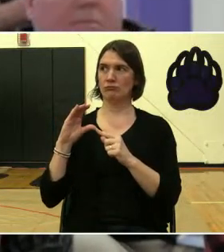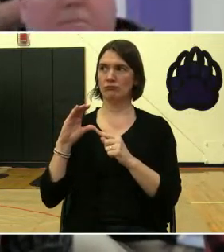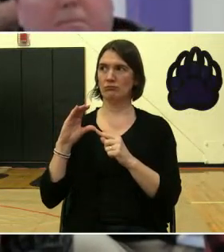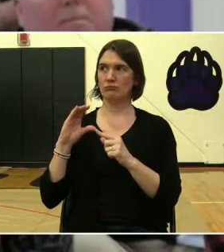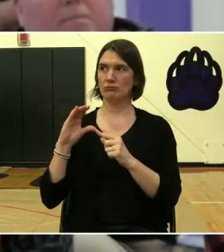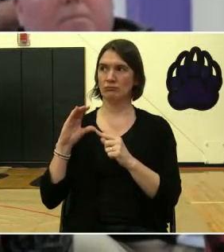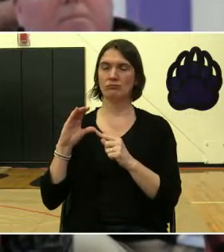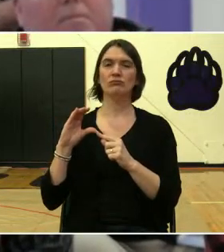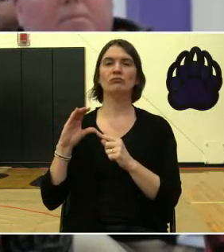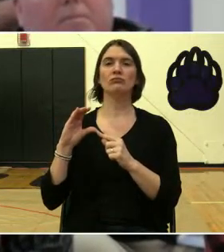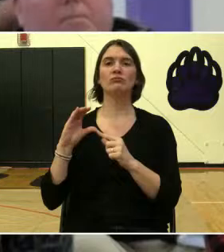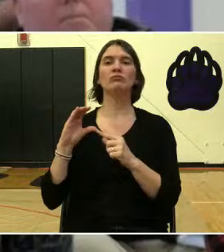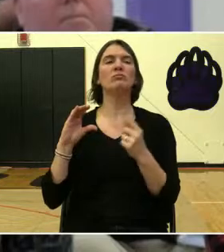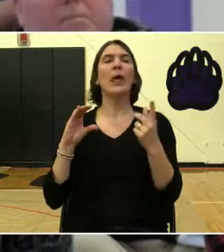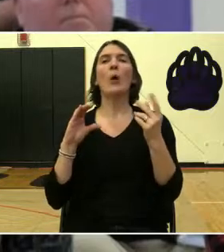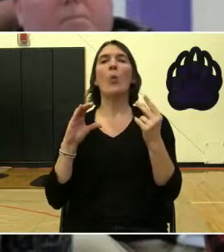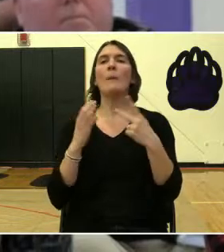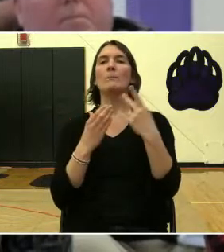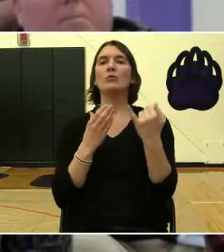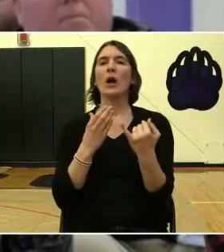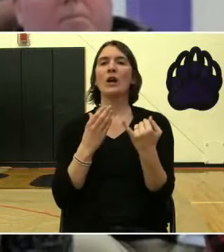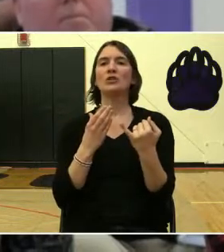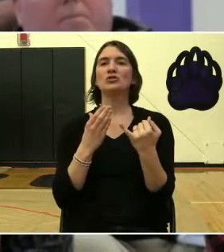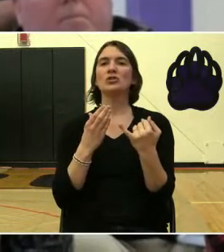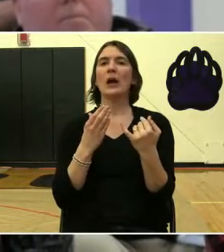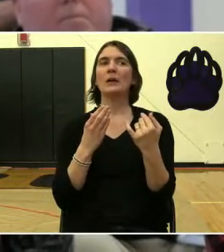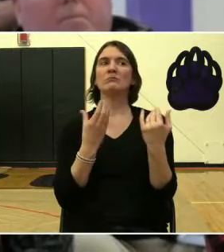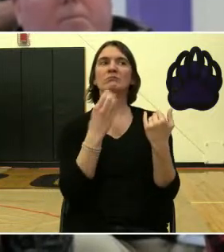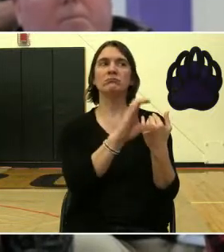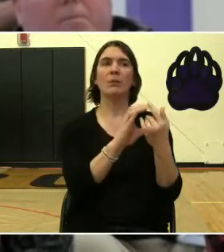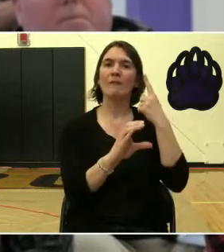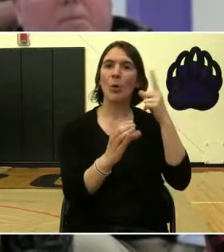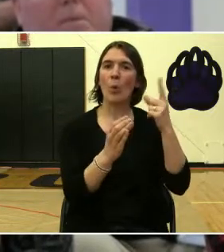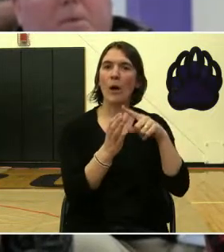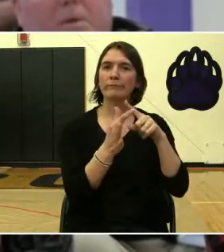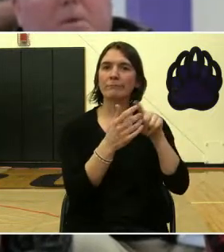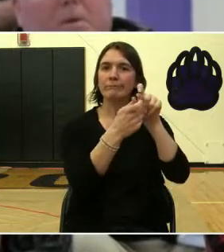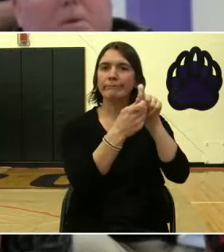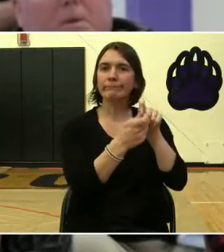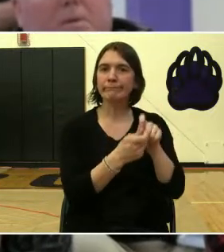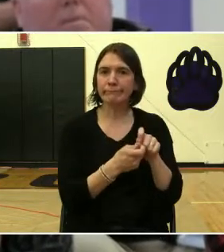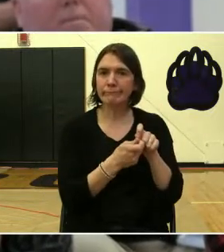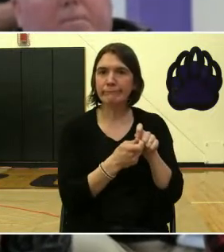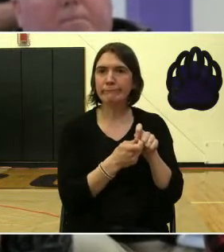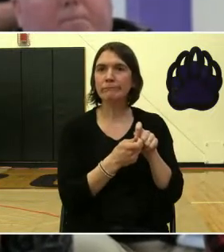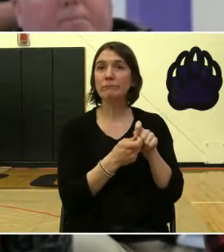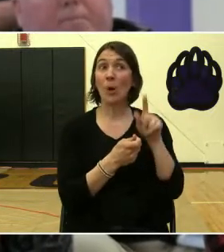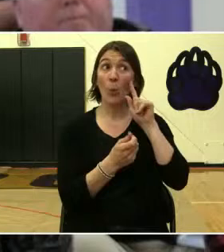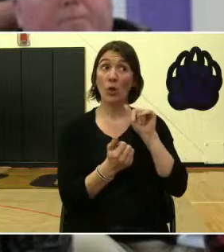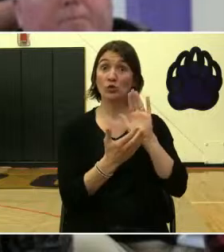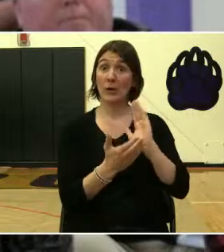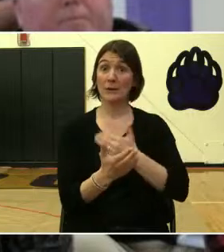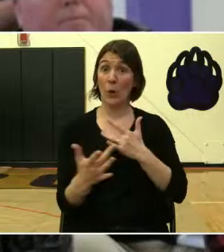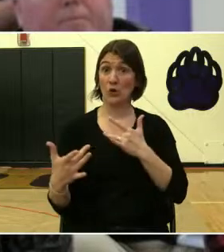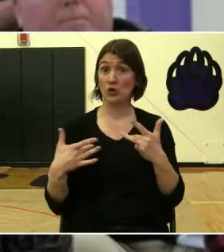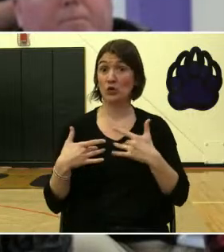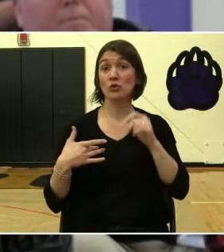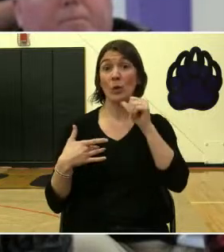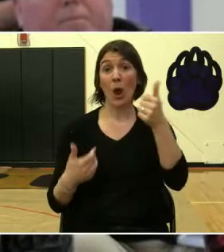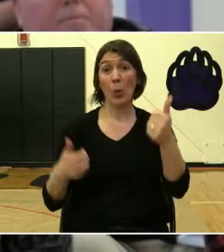is uh what projects it's being planned for and uh how it might address the concerns that have